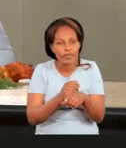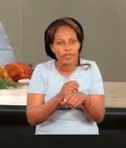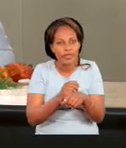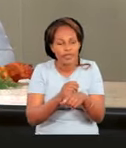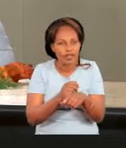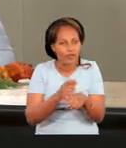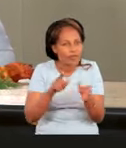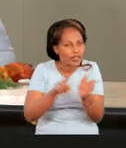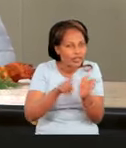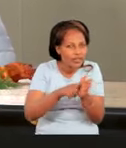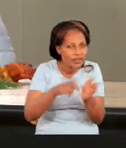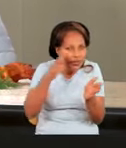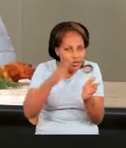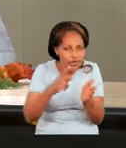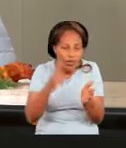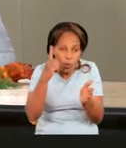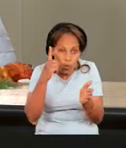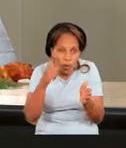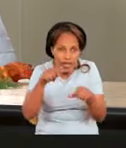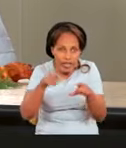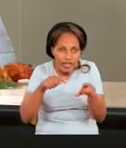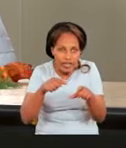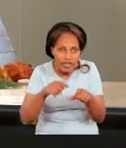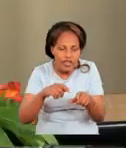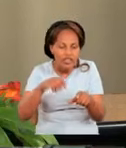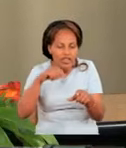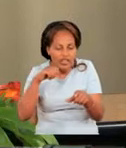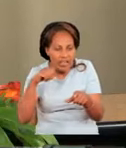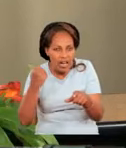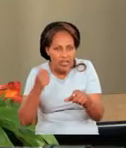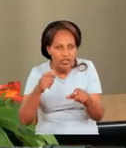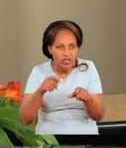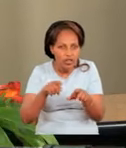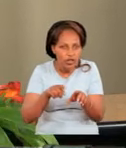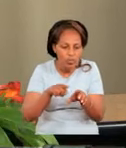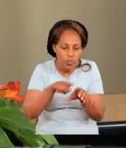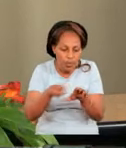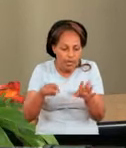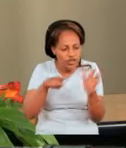For example, here we have one line, and then there are branches of lines here.